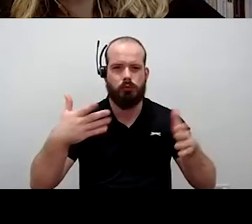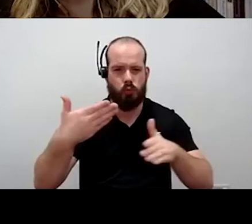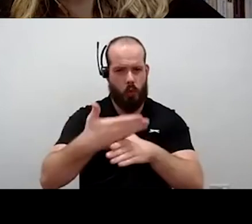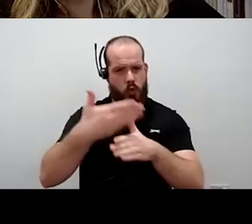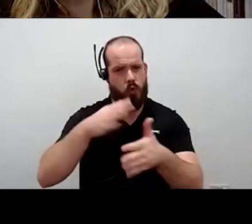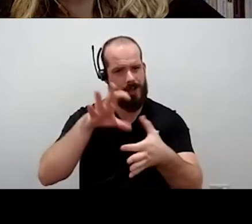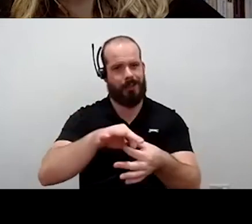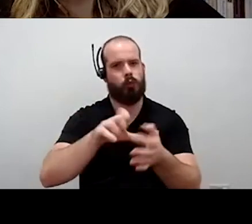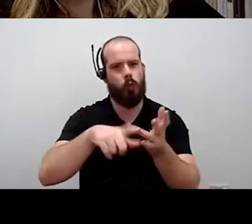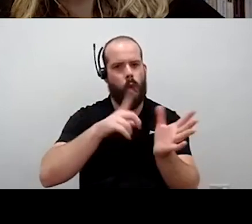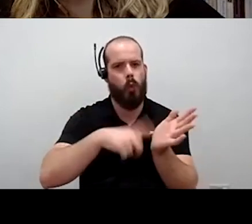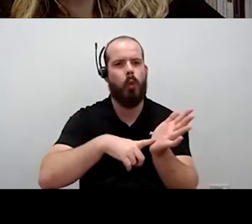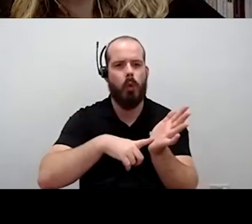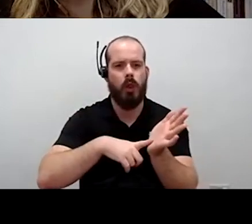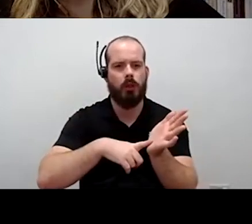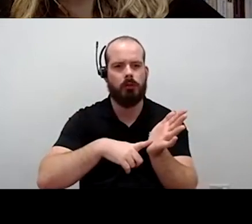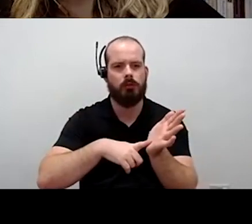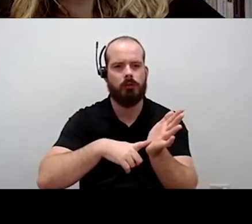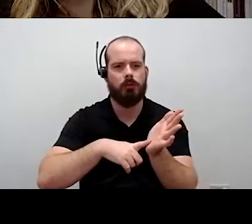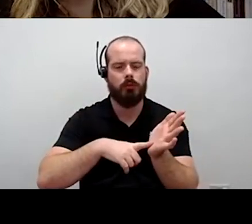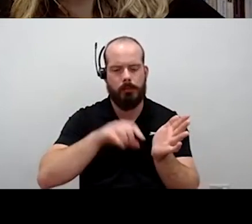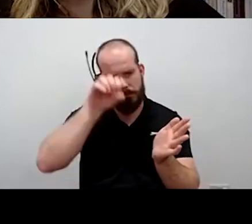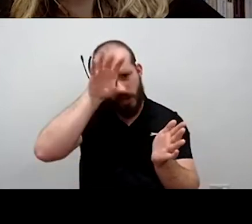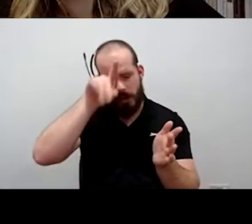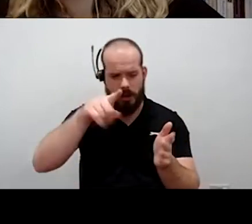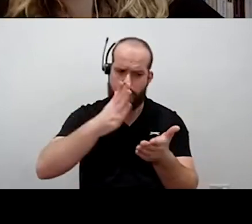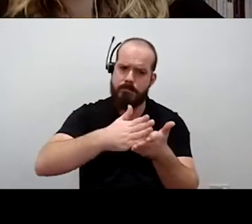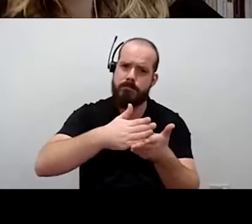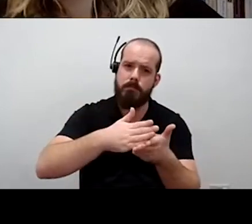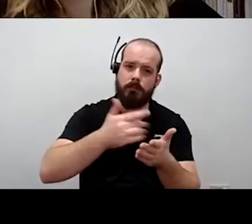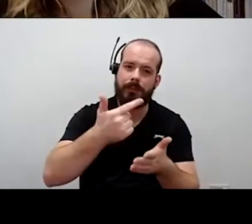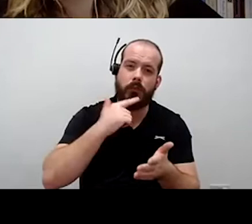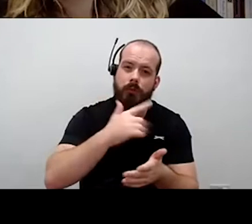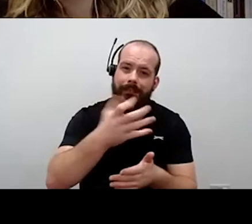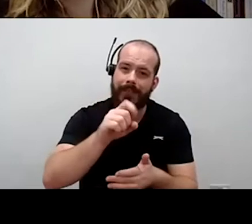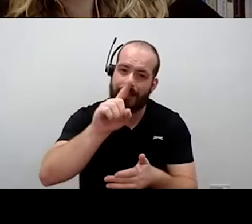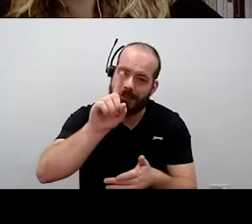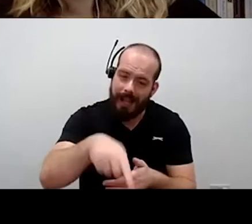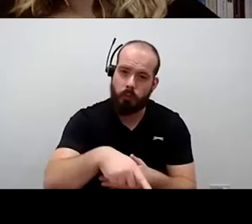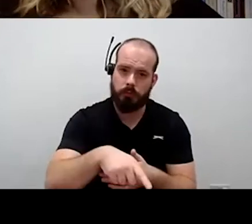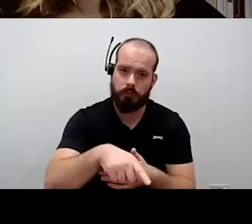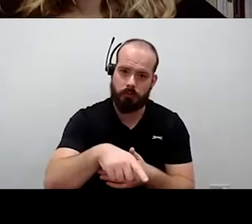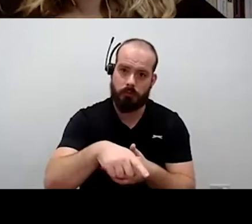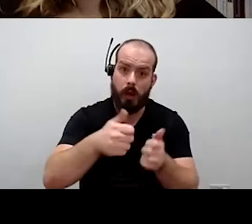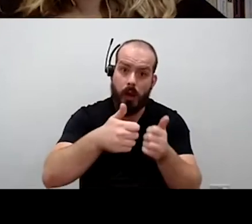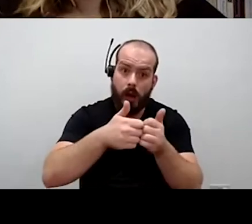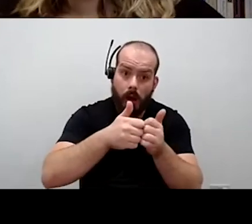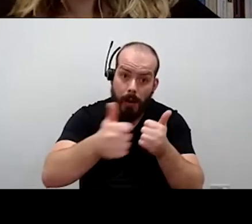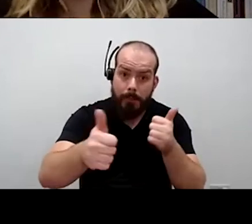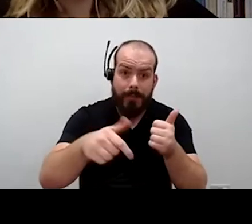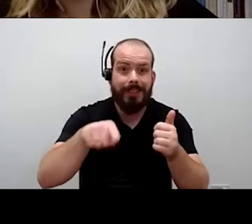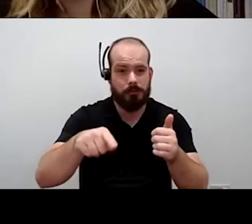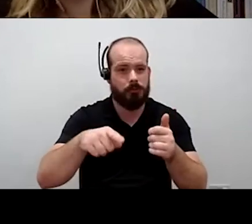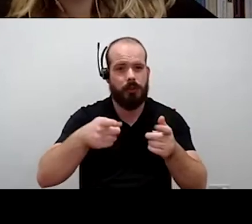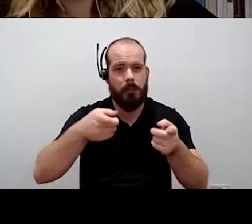was 750,000 people worked in coal mining, just in the mining companies. I mean, not just the miners, also the management of the